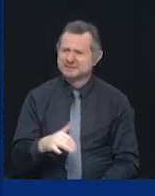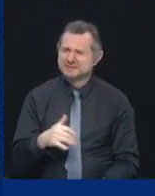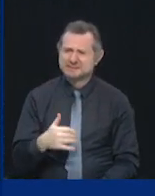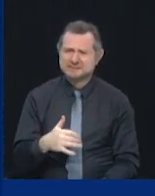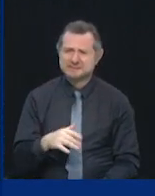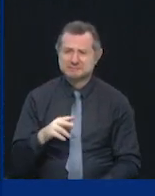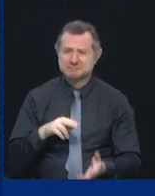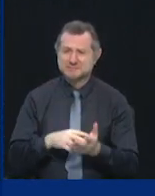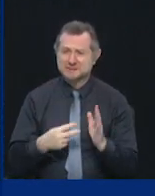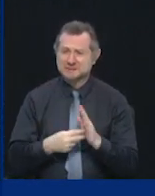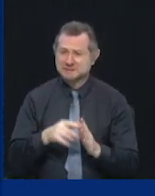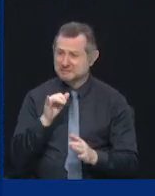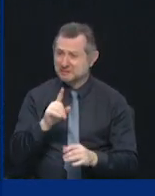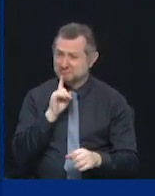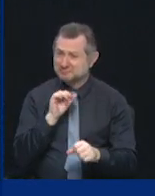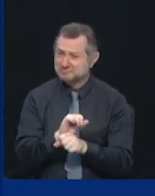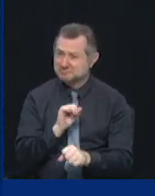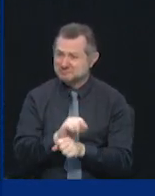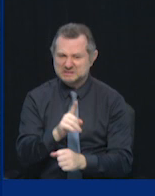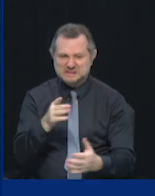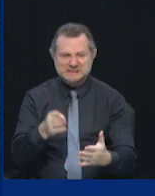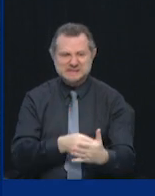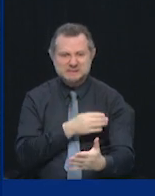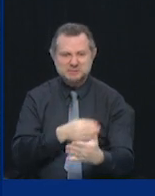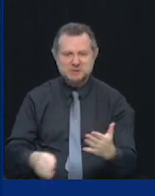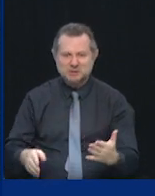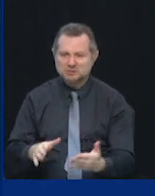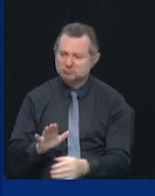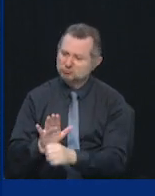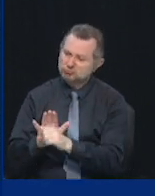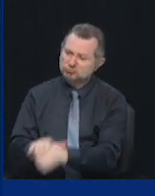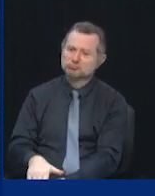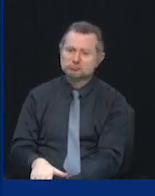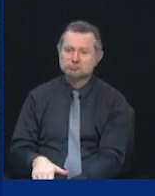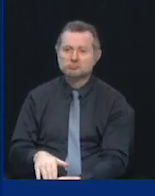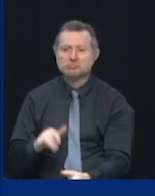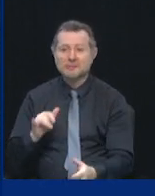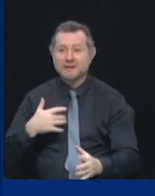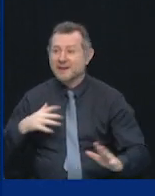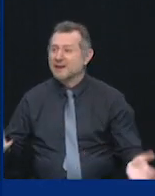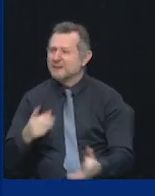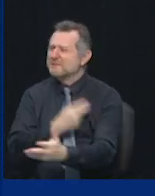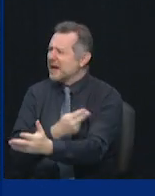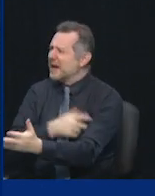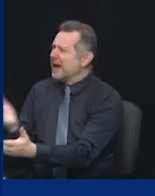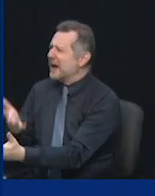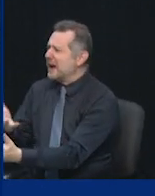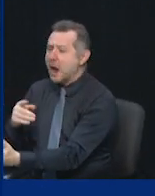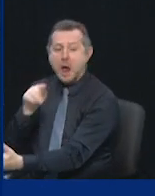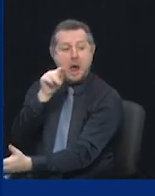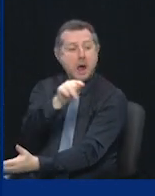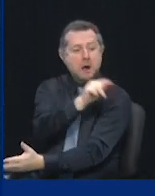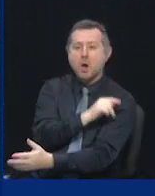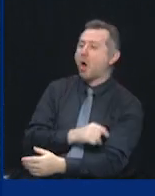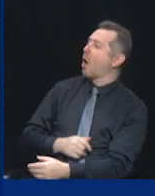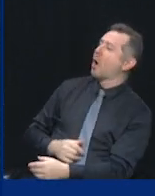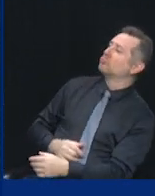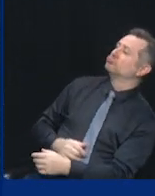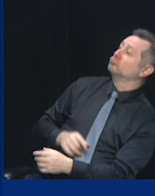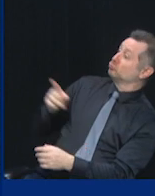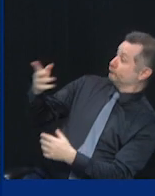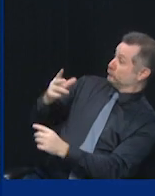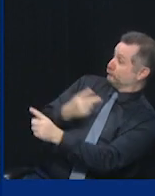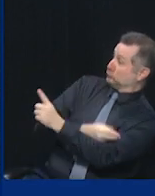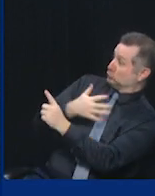full-throated encouraging people to get a vaccine and then have people saying, if you get a vaccine,